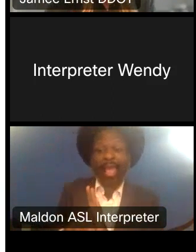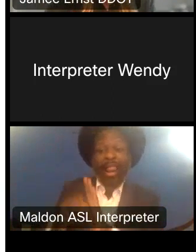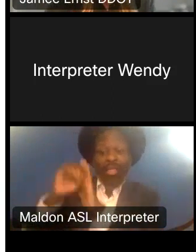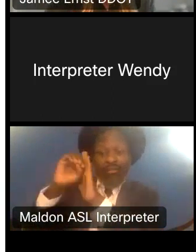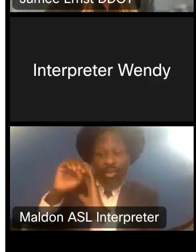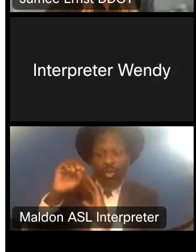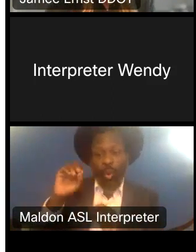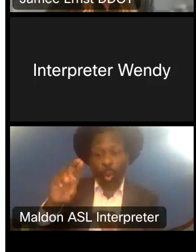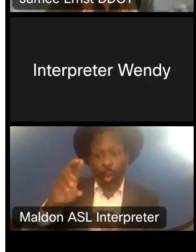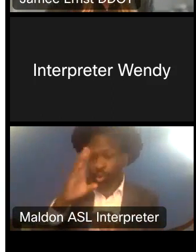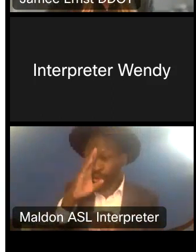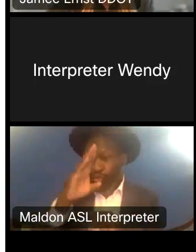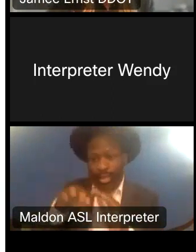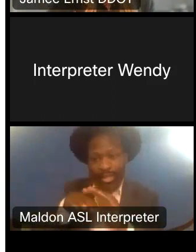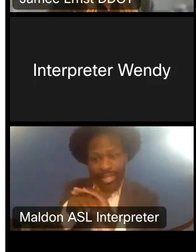from New York Avenue.